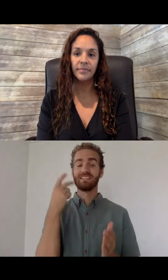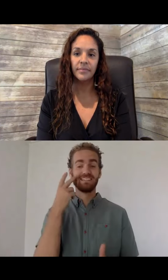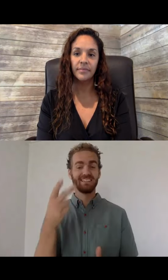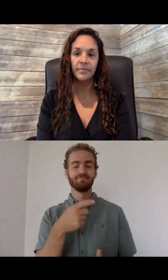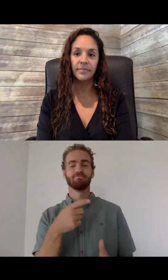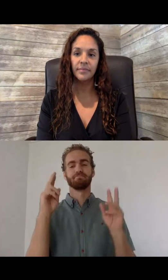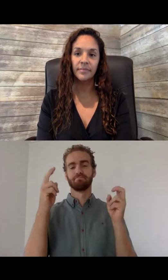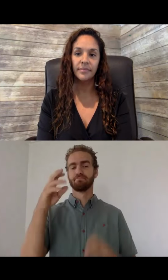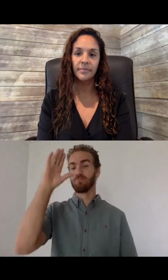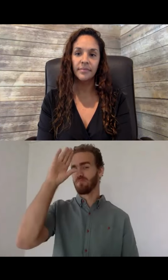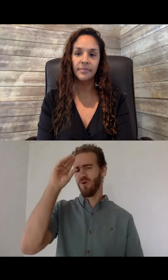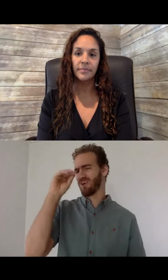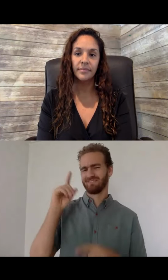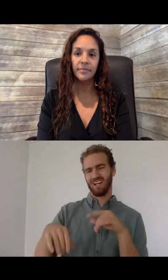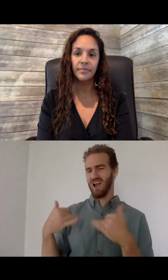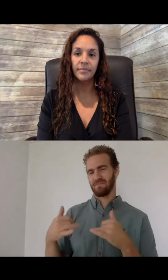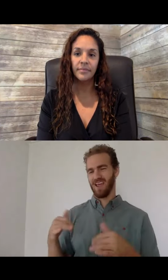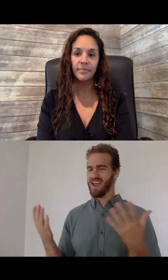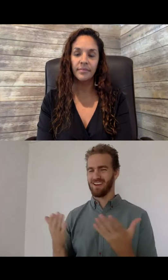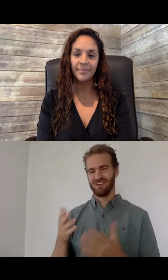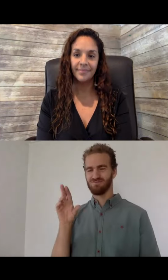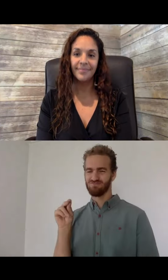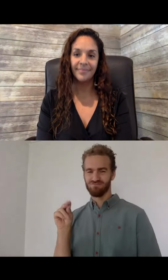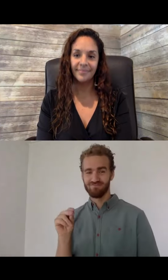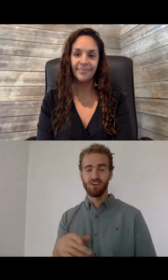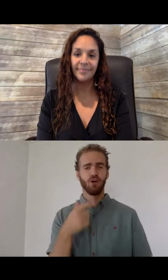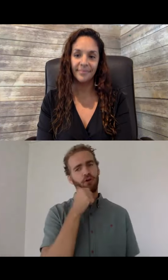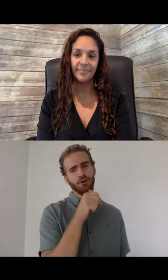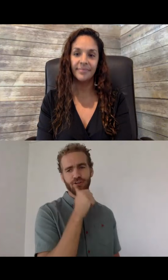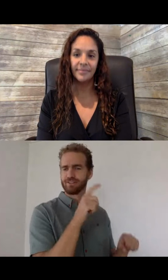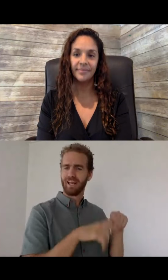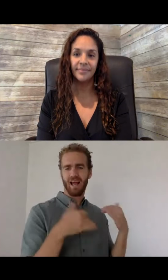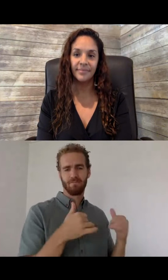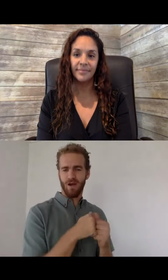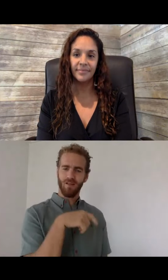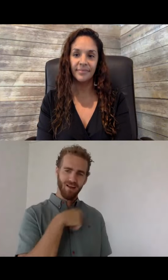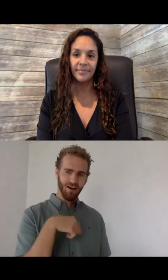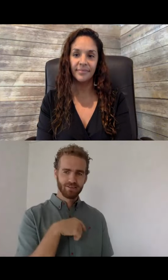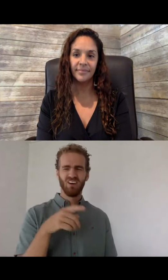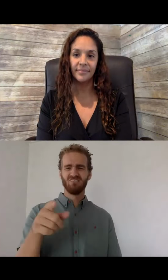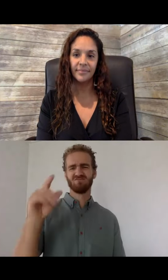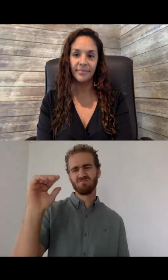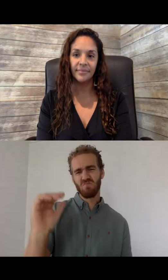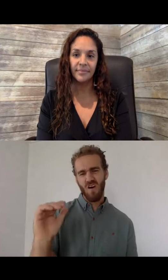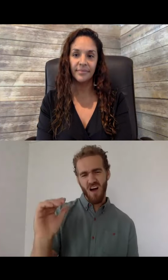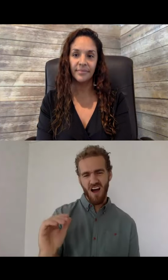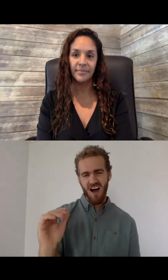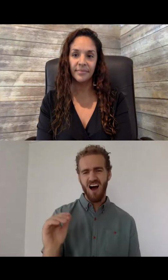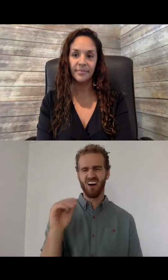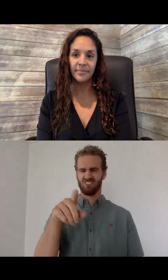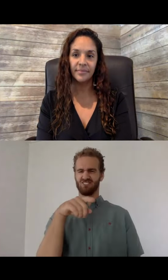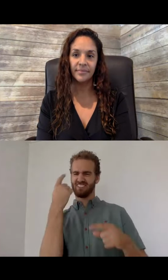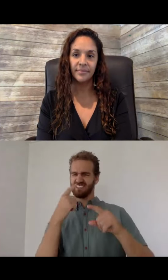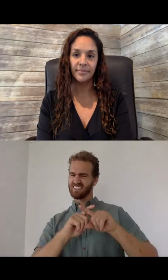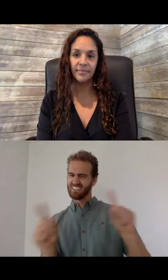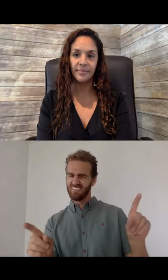recognize that and put a stop to that? We see boys can't play here, or girls can't play with us.